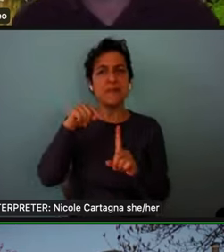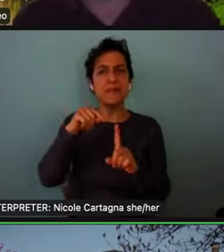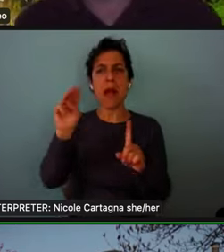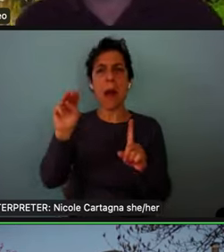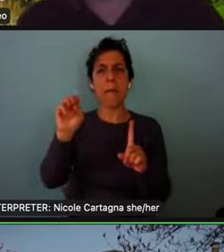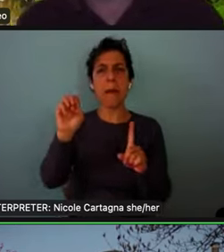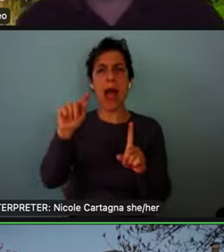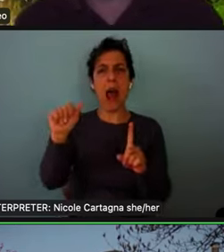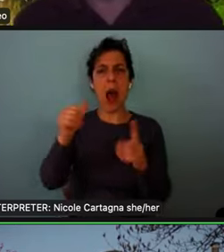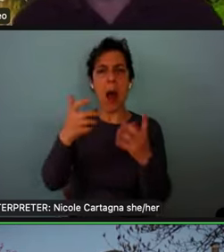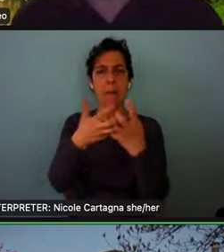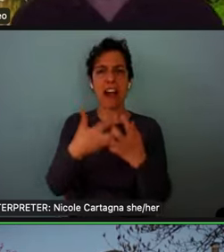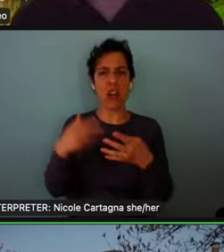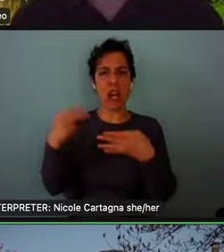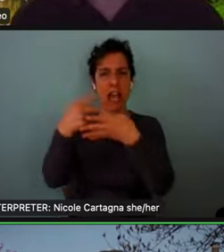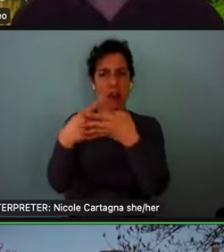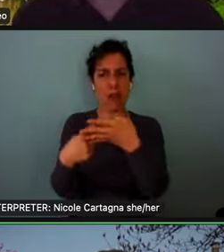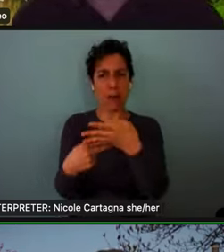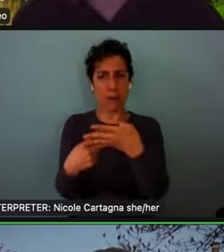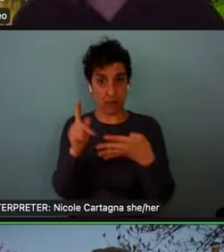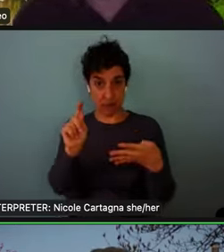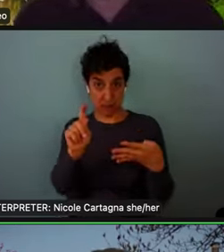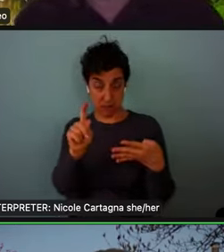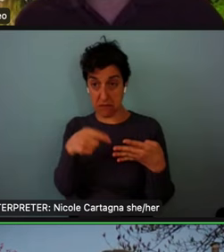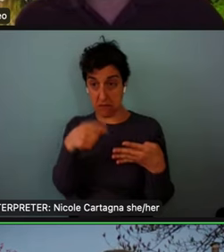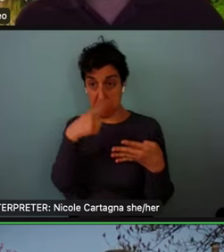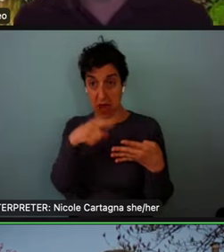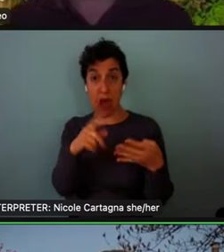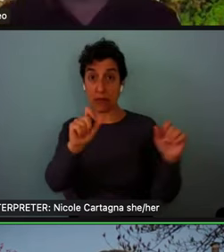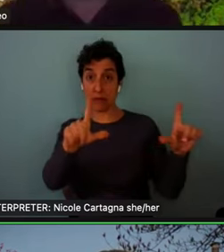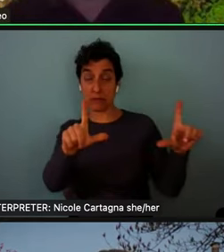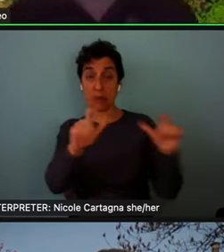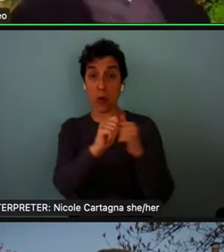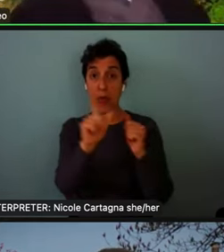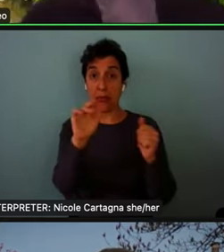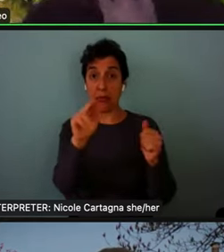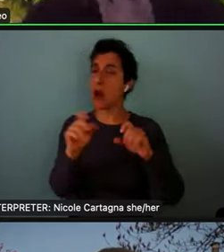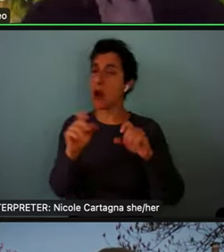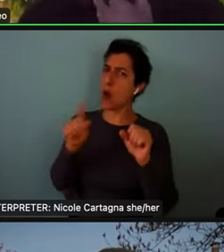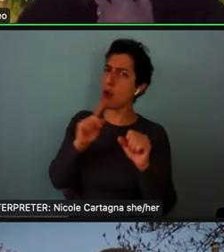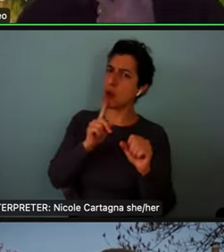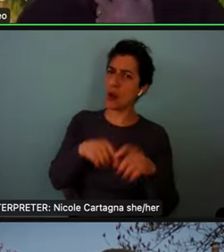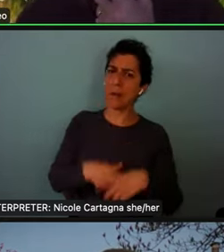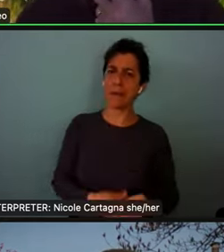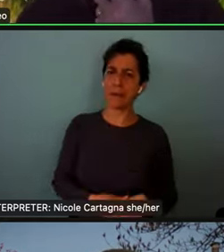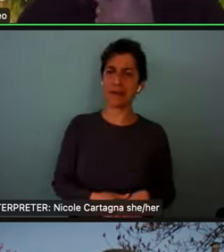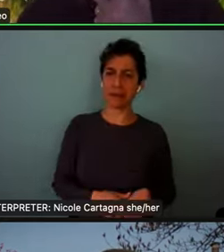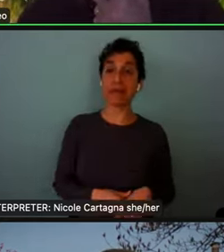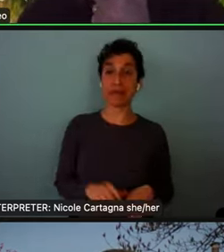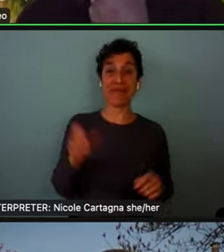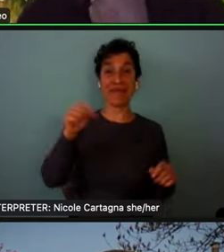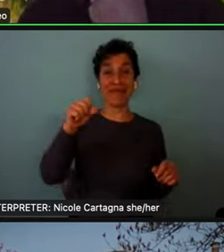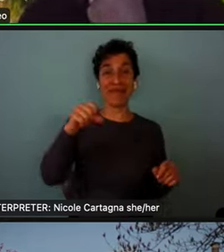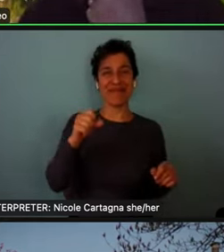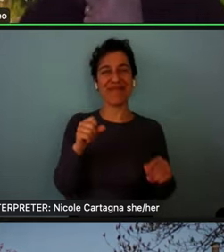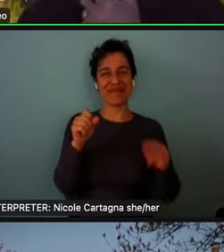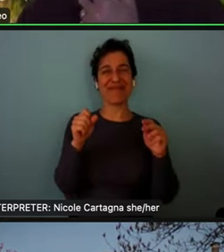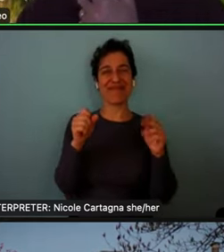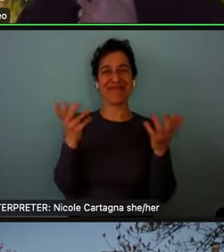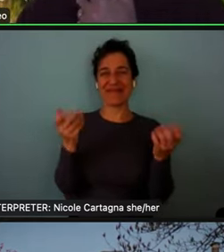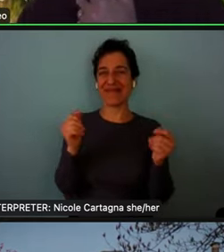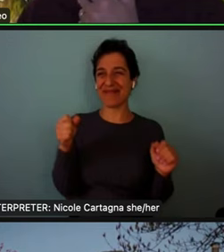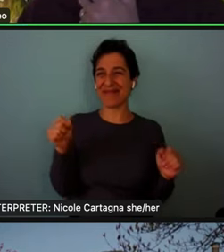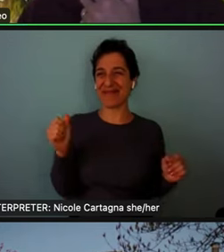meta-matching algorithm? So maybe if you can go to your slide with the link. Oh, yeah, sure. So it's actually